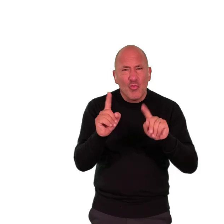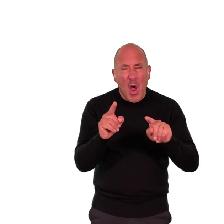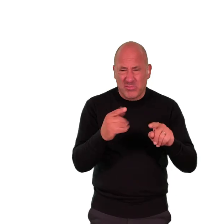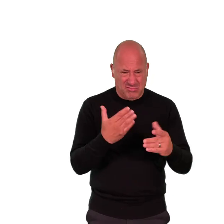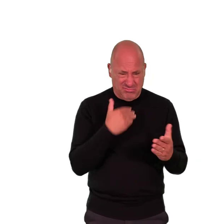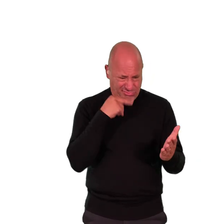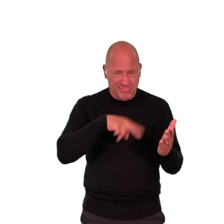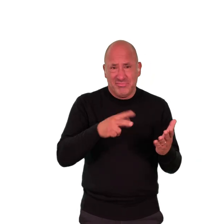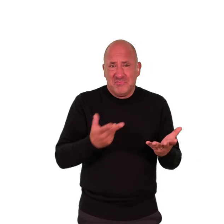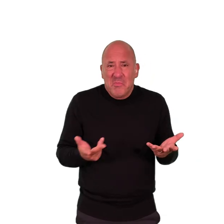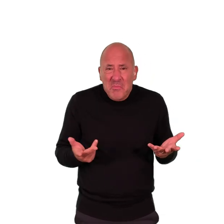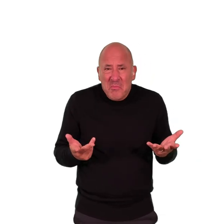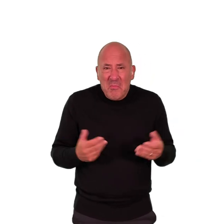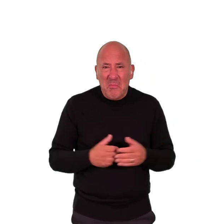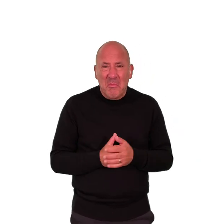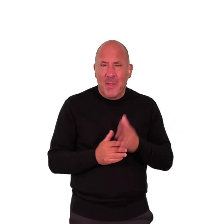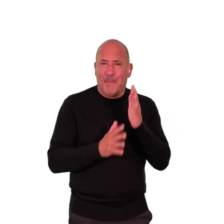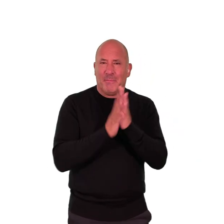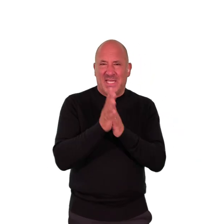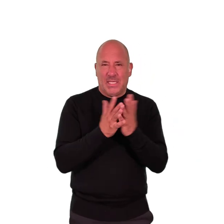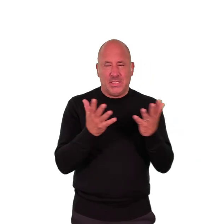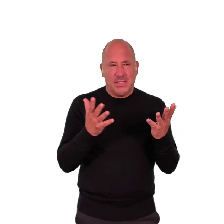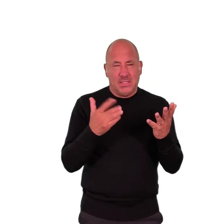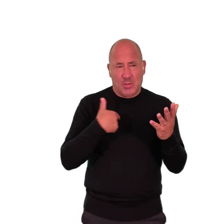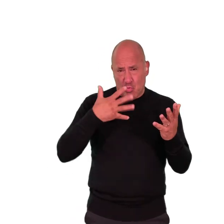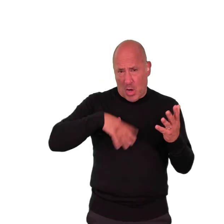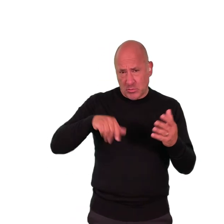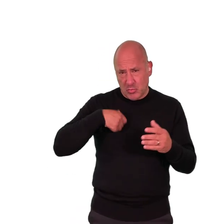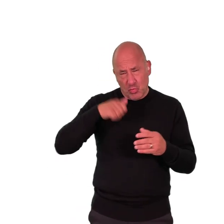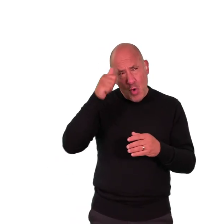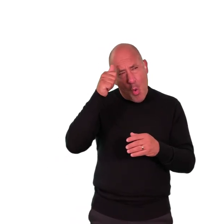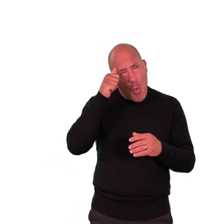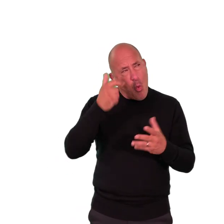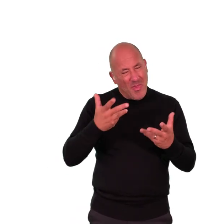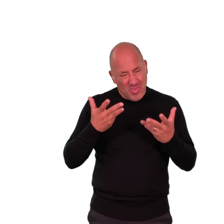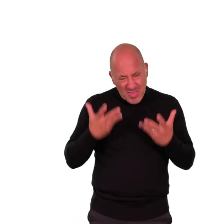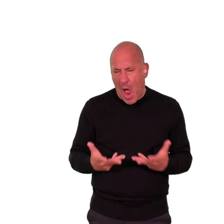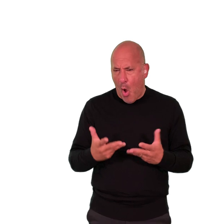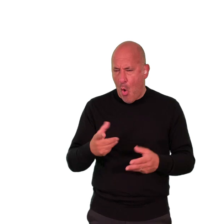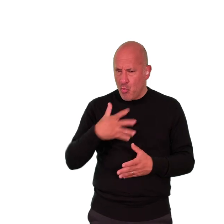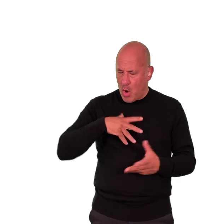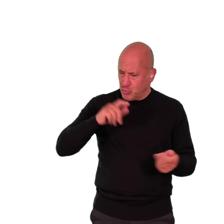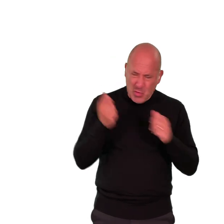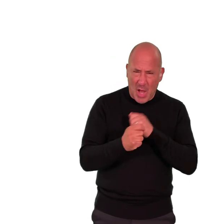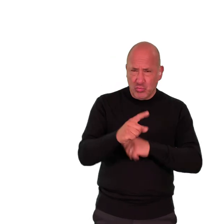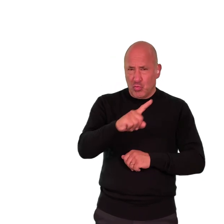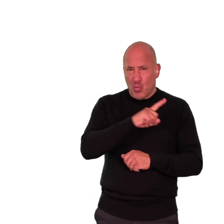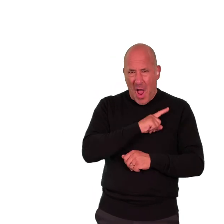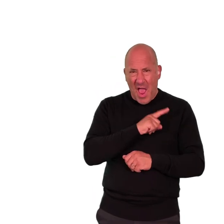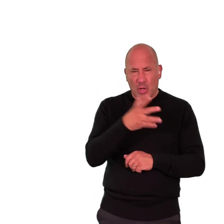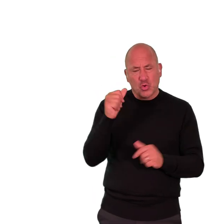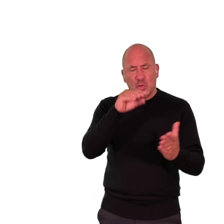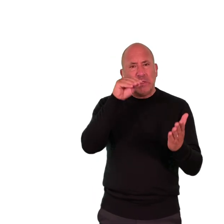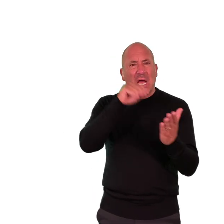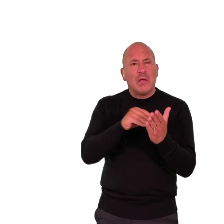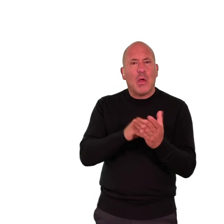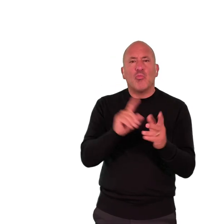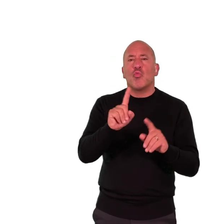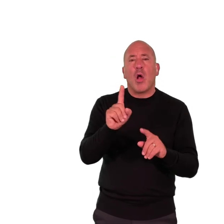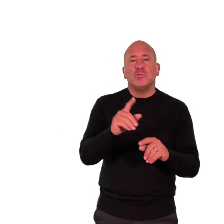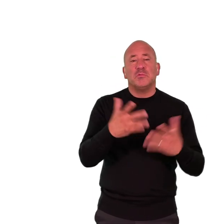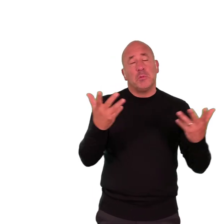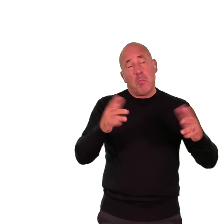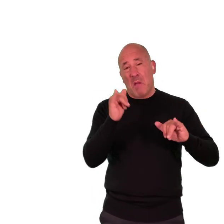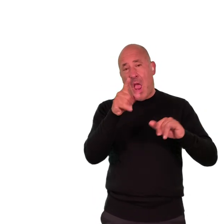is the right time? Well, strong applications might describe a new opportunity that's come up, which you can use to shift your